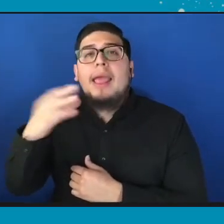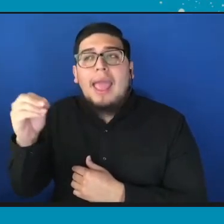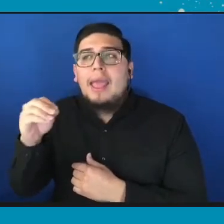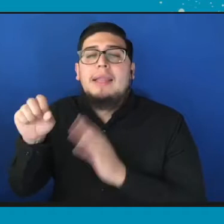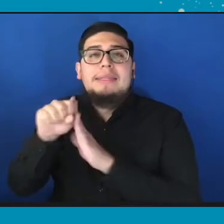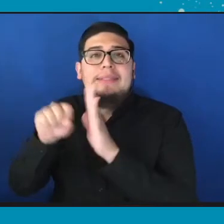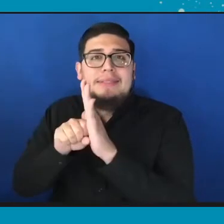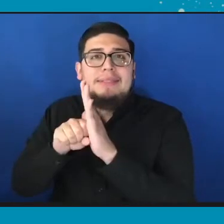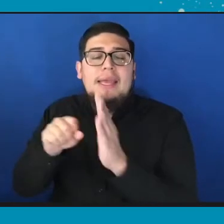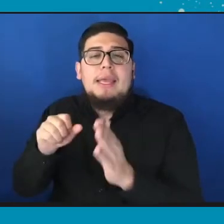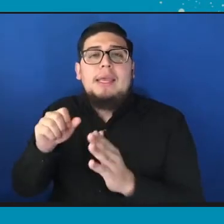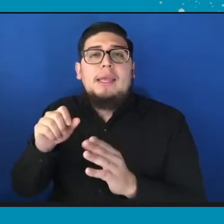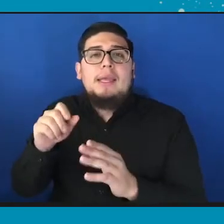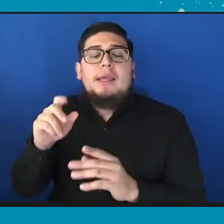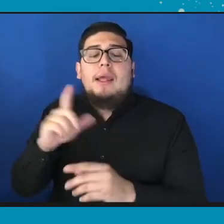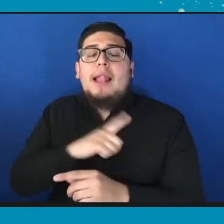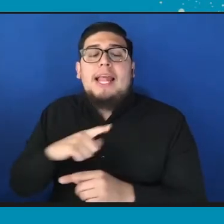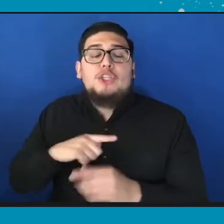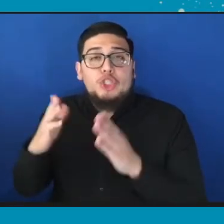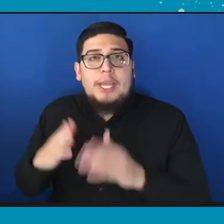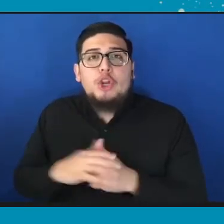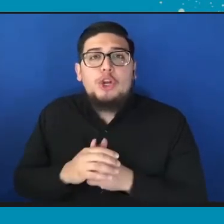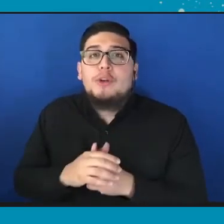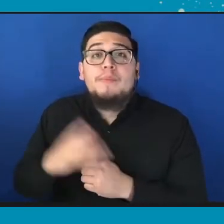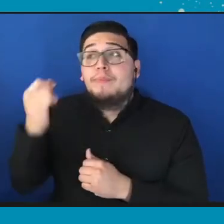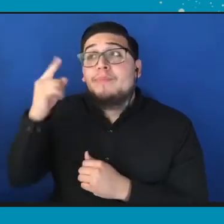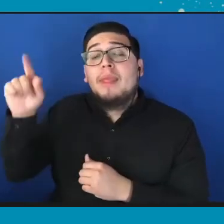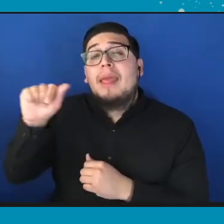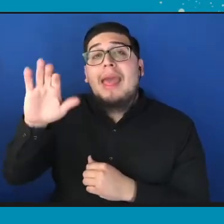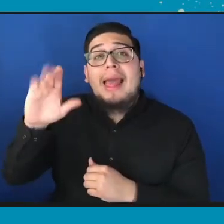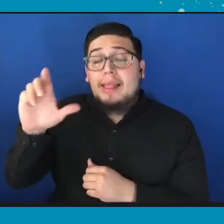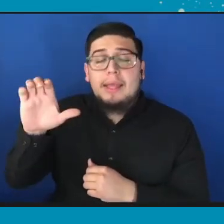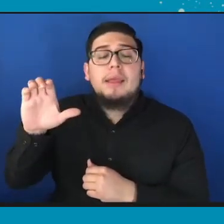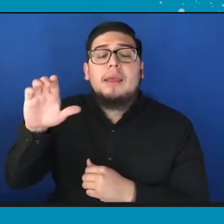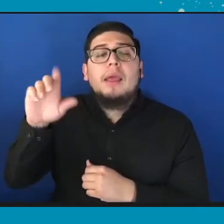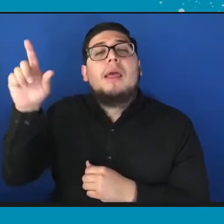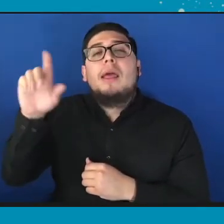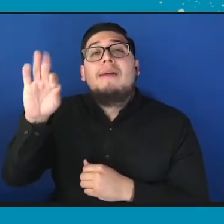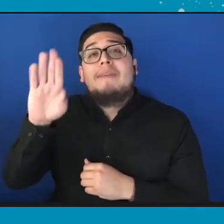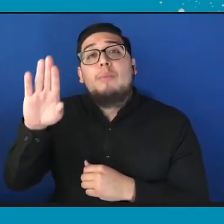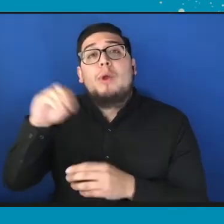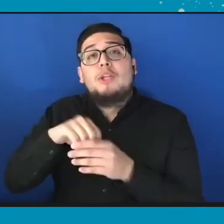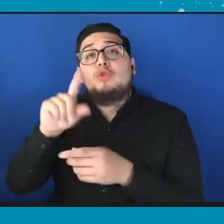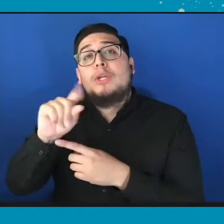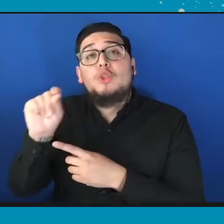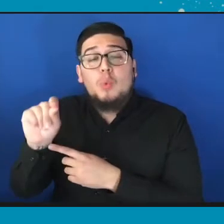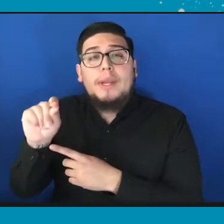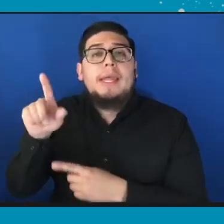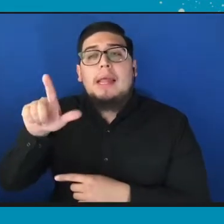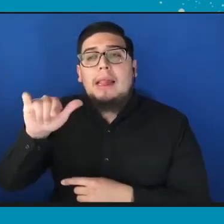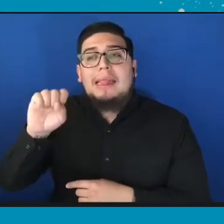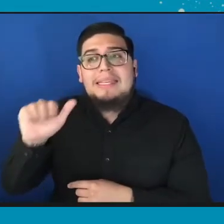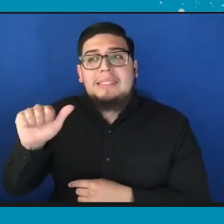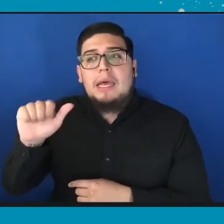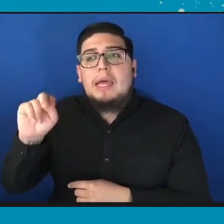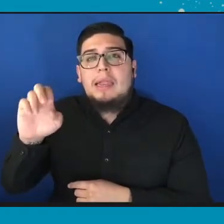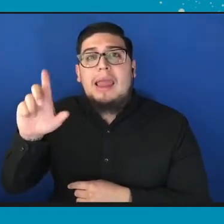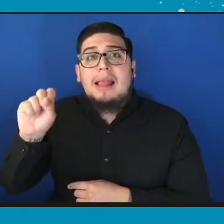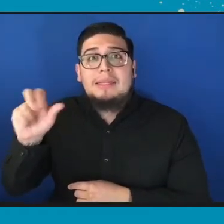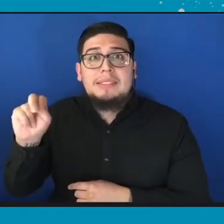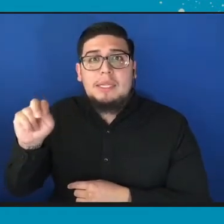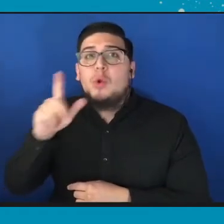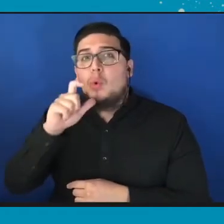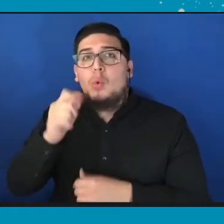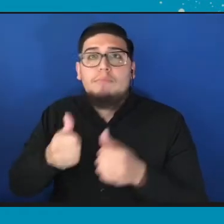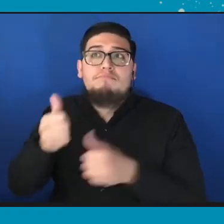is that as early as February of 2020, Lisa Nelson of ALEC